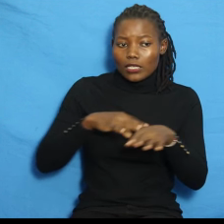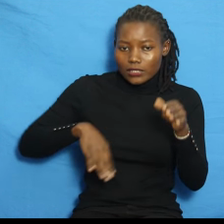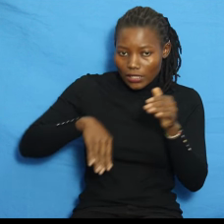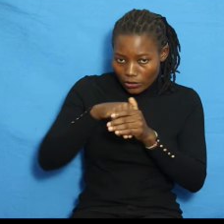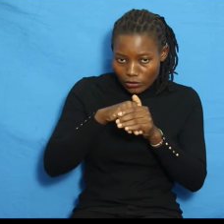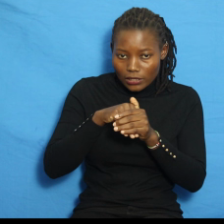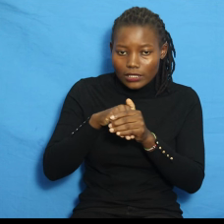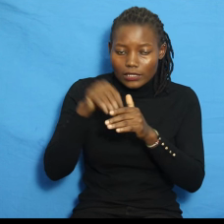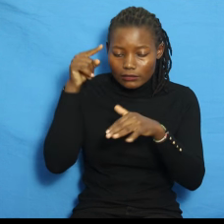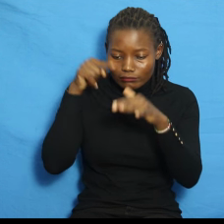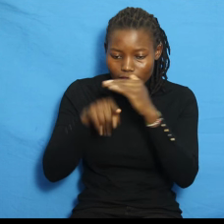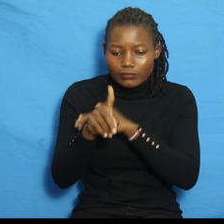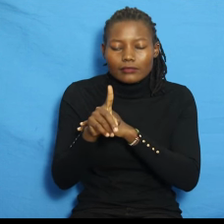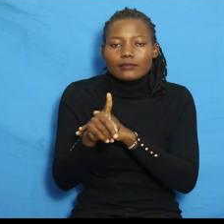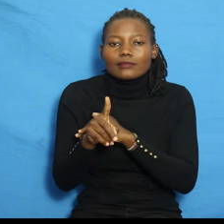to land